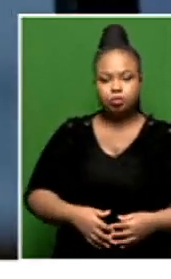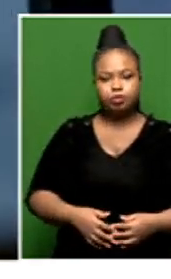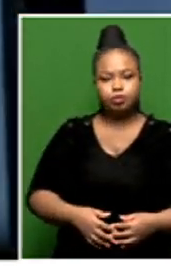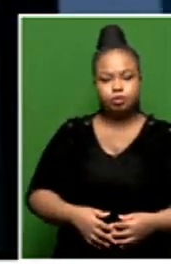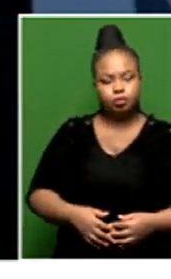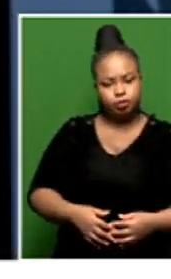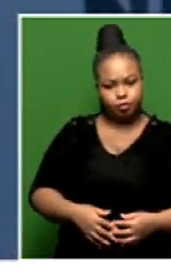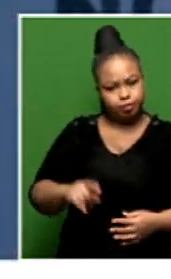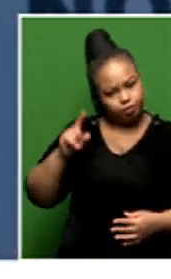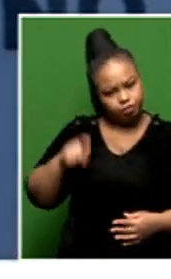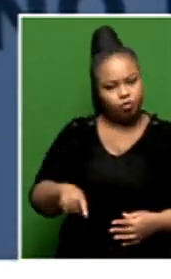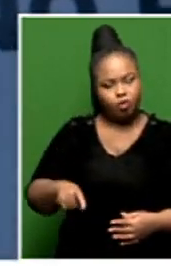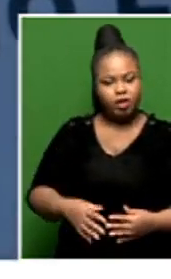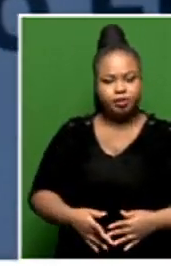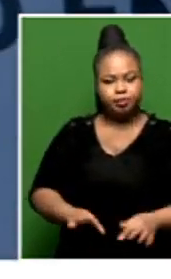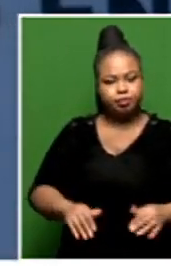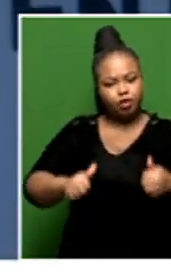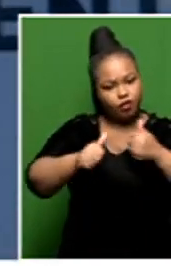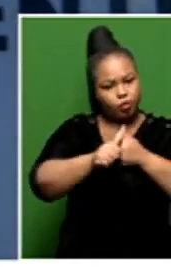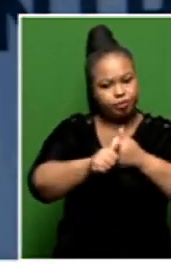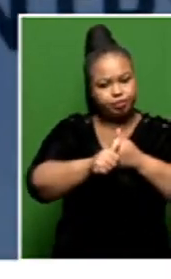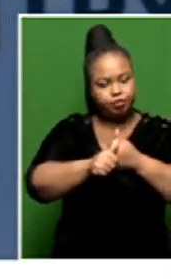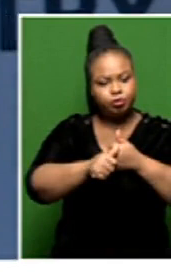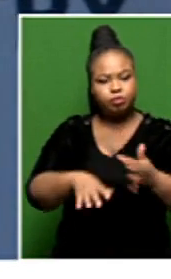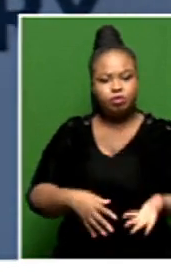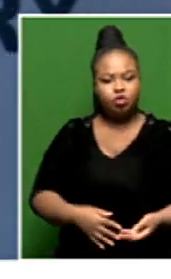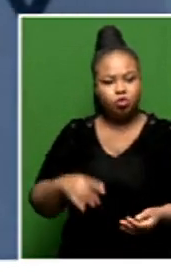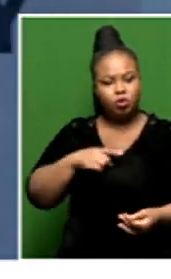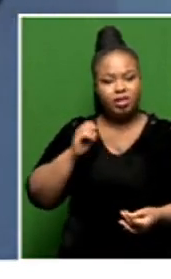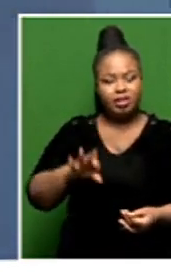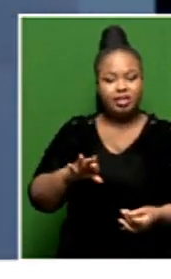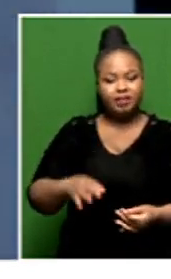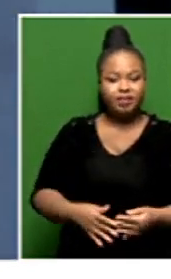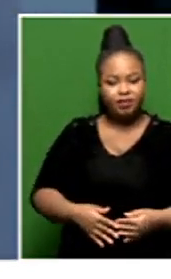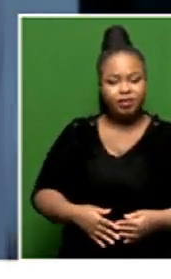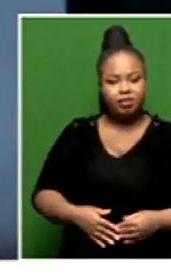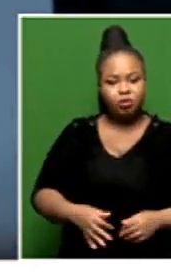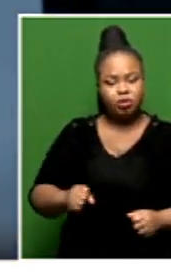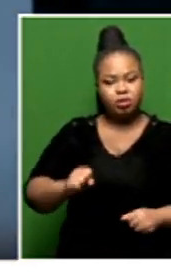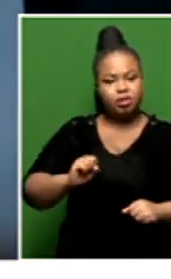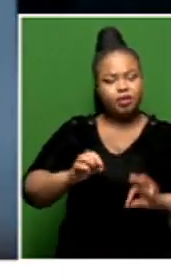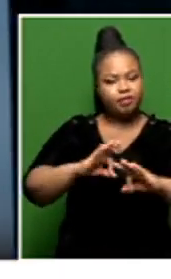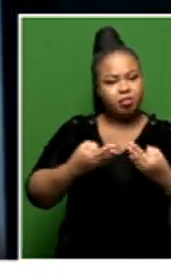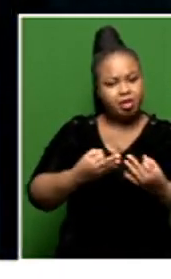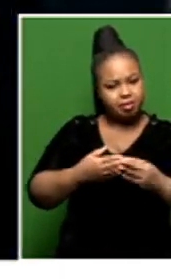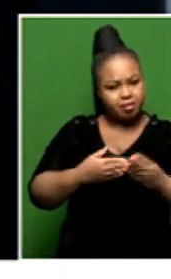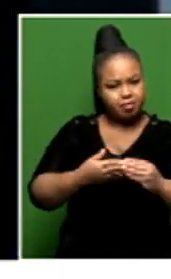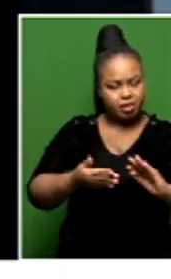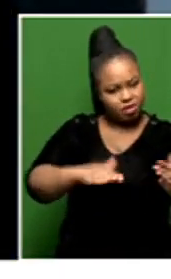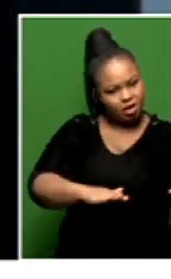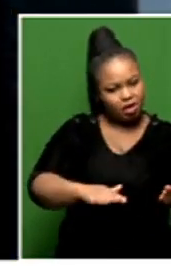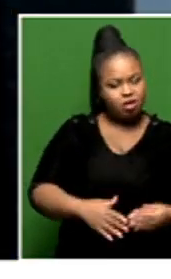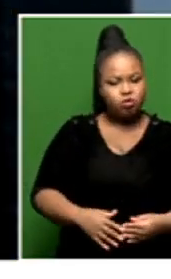have to observe certain rituals when you lose your loved one. The body needs to be cleansed. You need